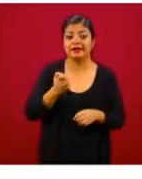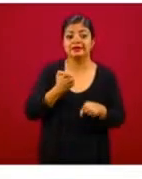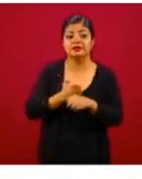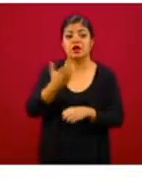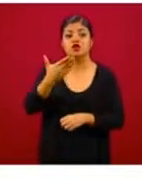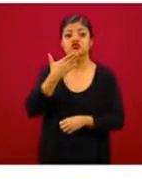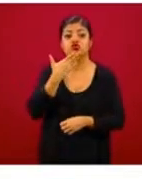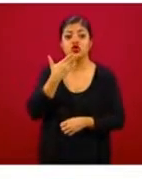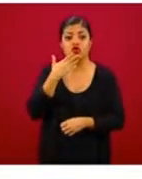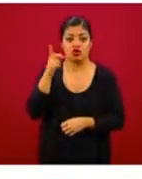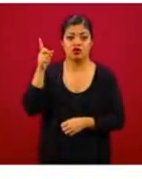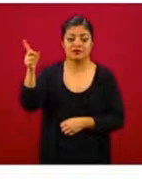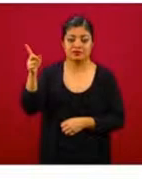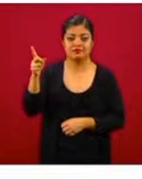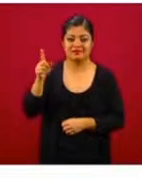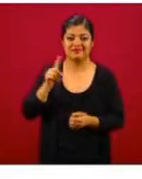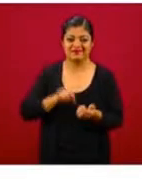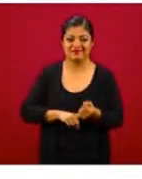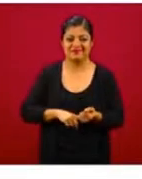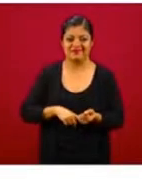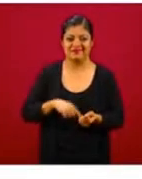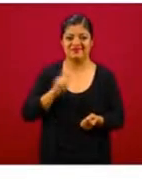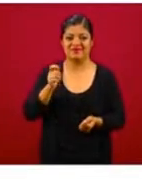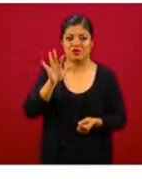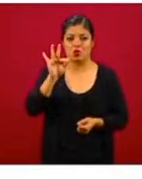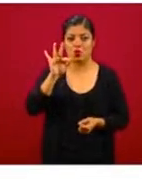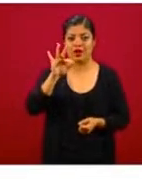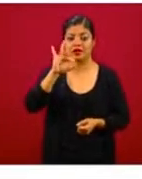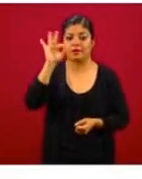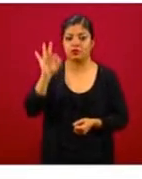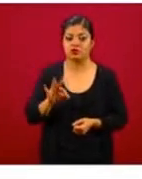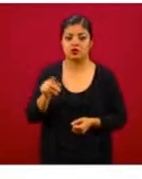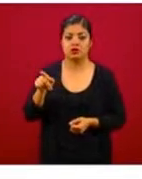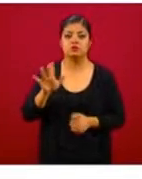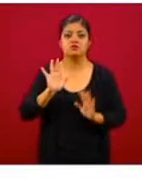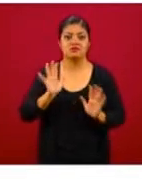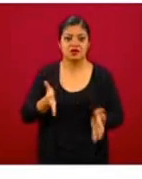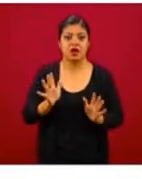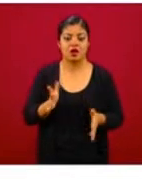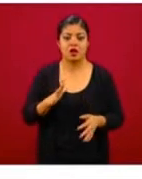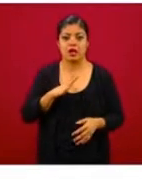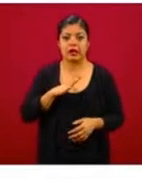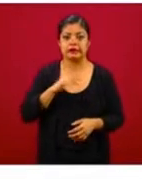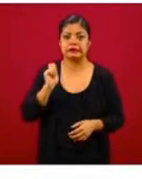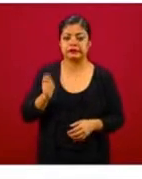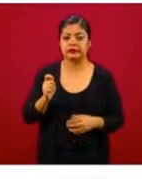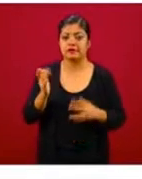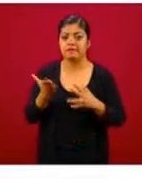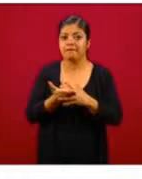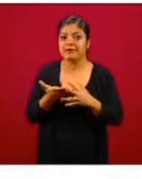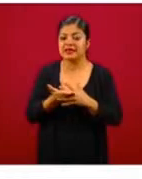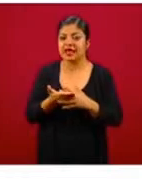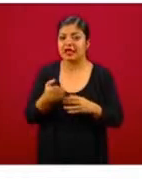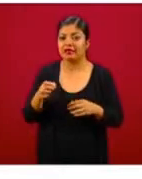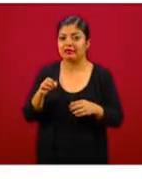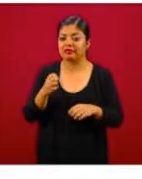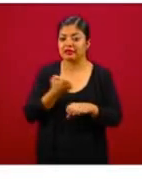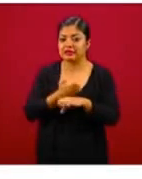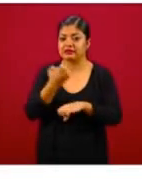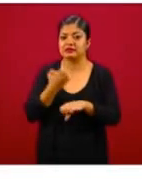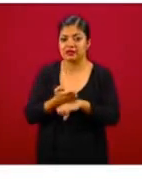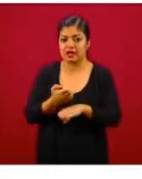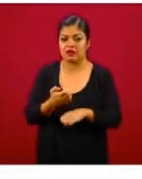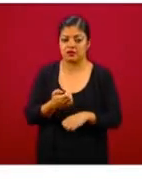states that are over 40%. We can now look at Sonora, which is that bottom figure on the